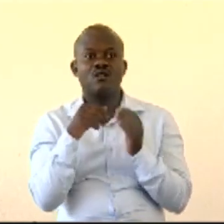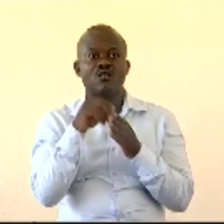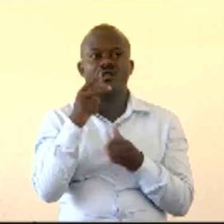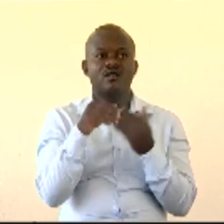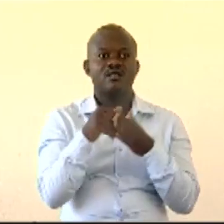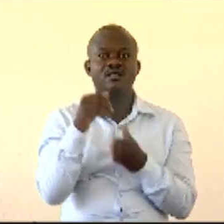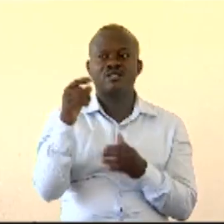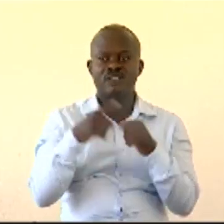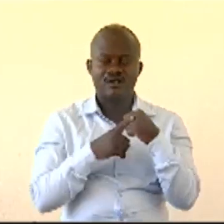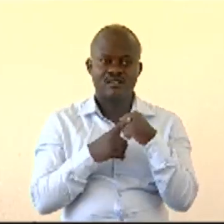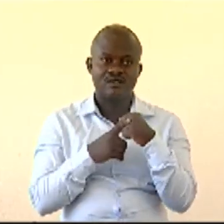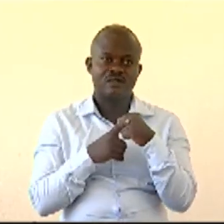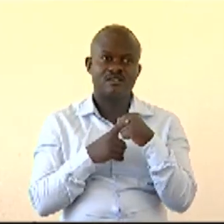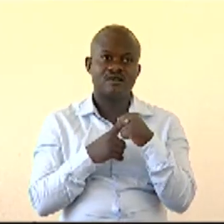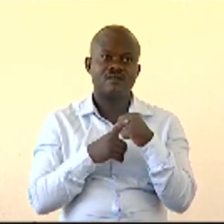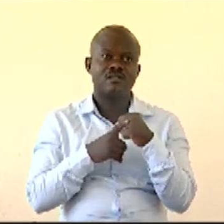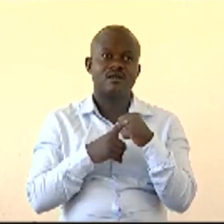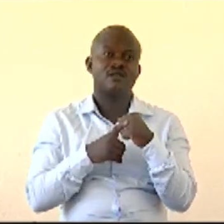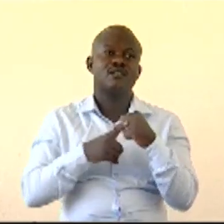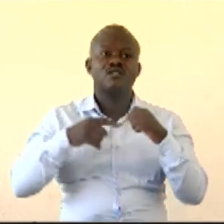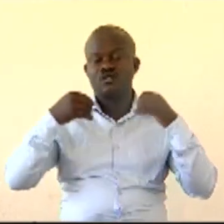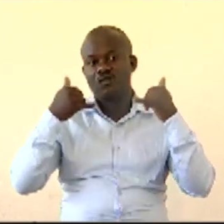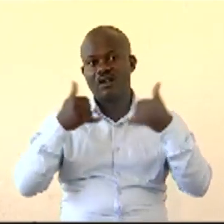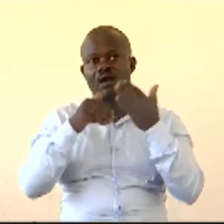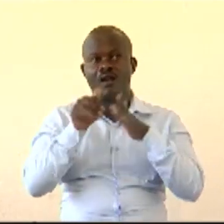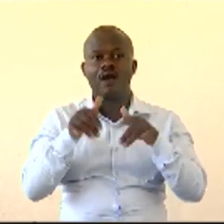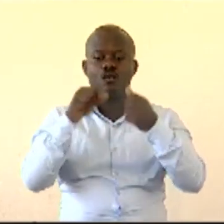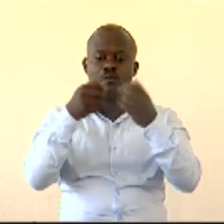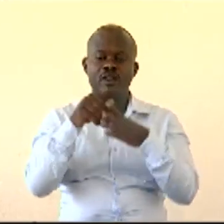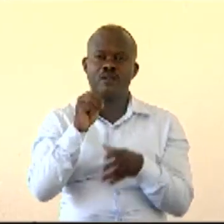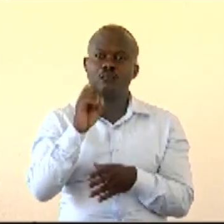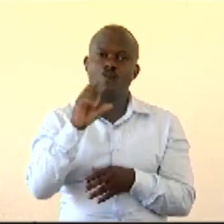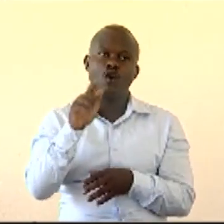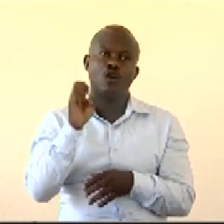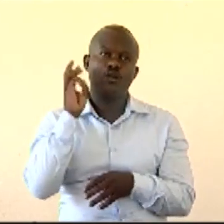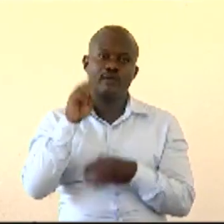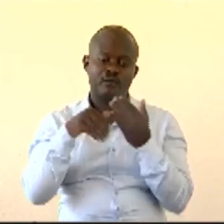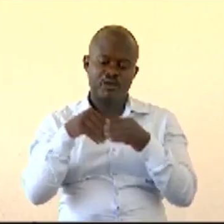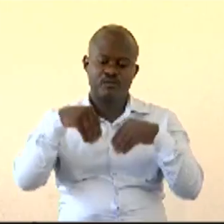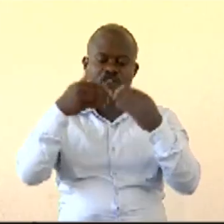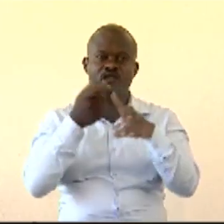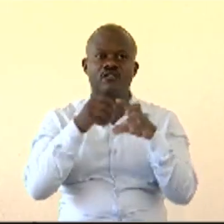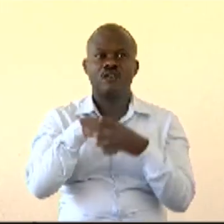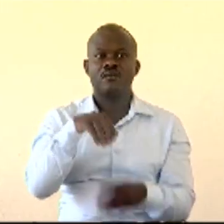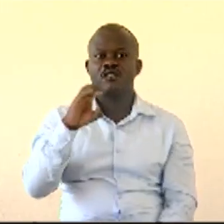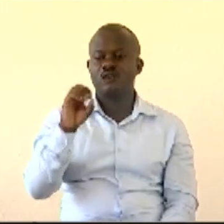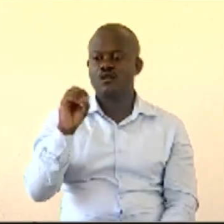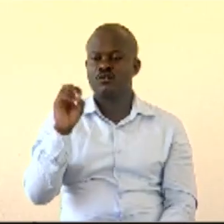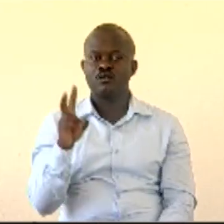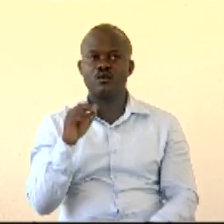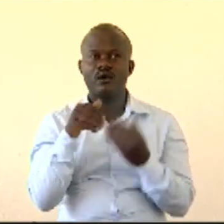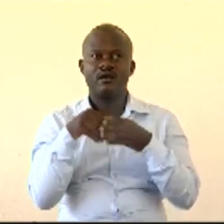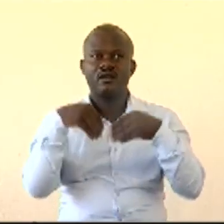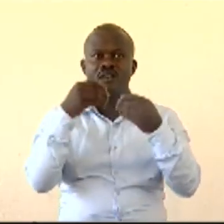be 6. Okay? Now, how many more will be produced for carbon dioxide? We produce